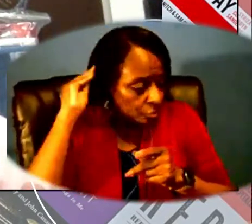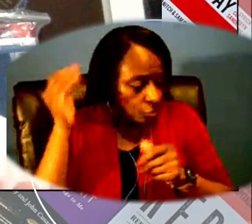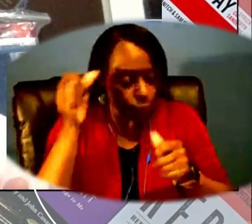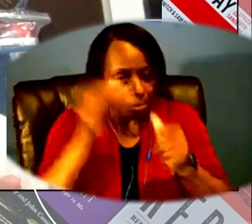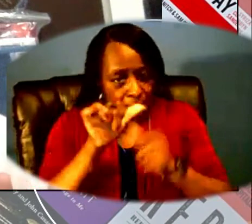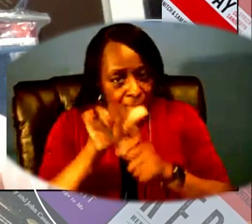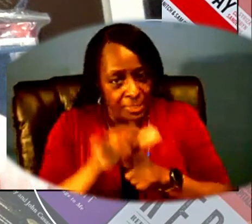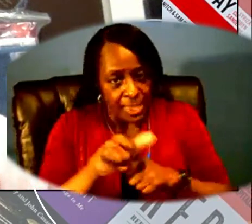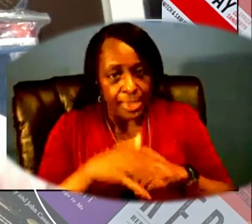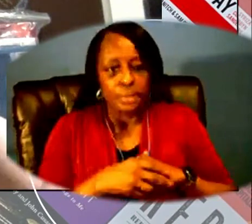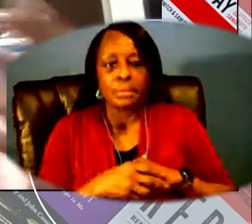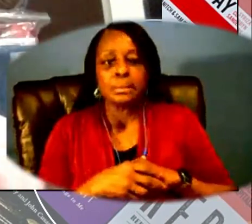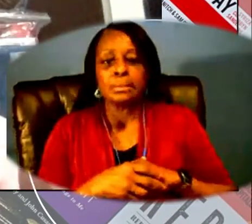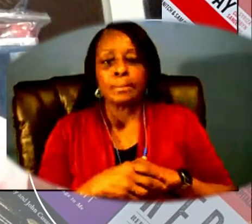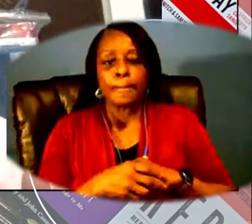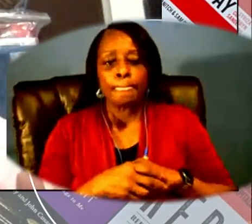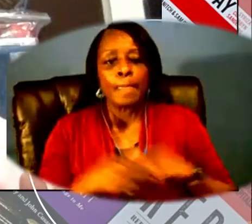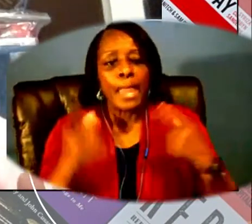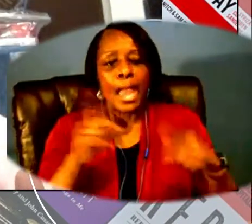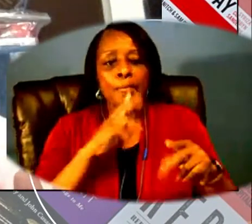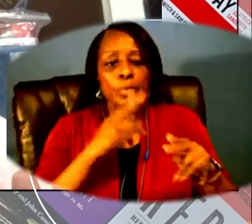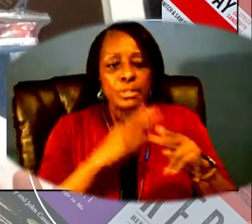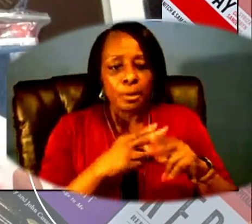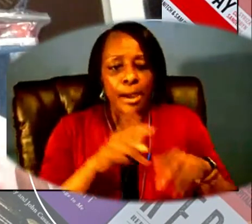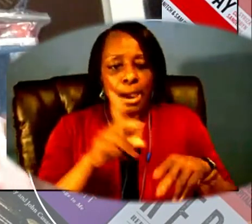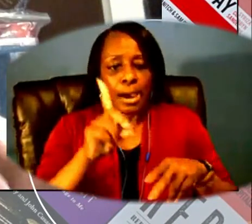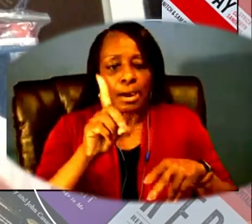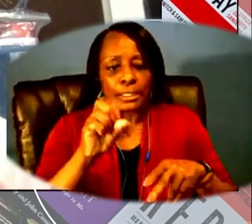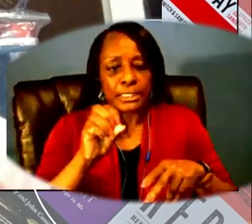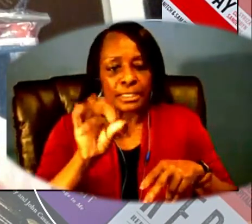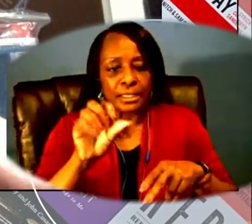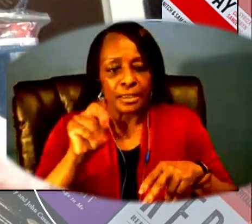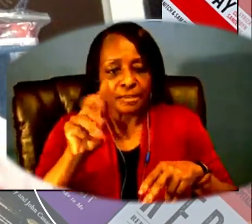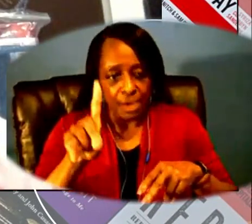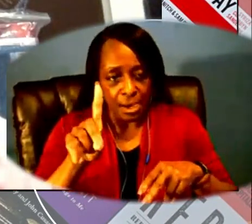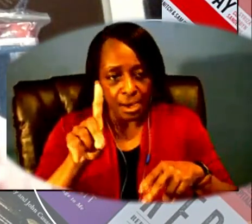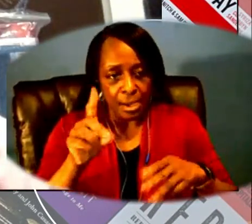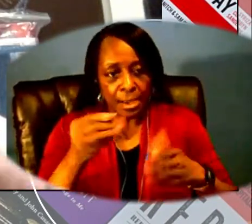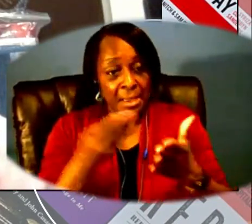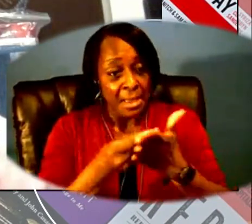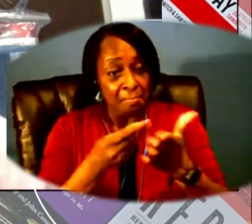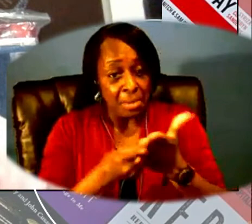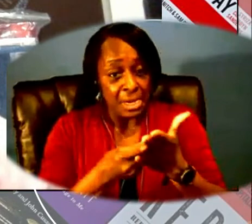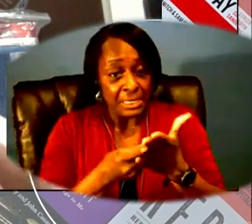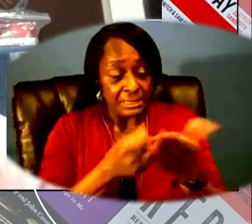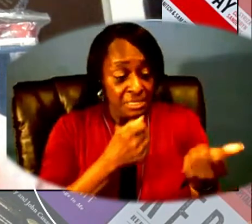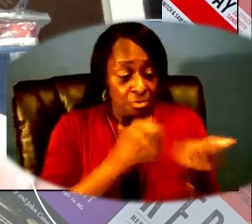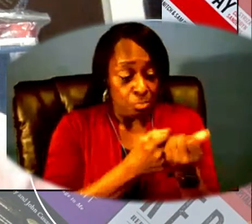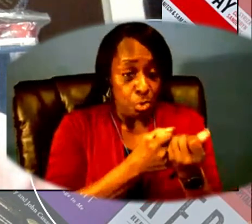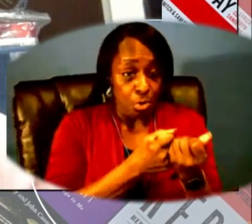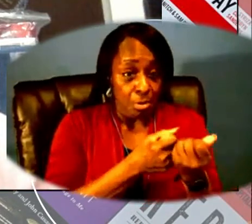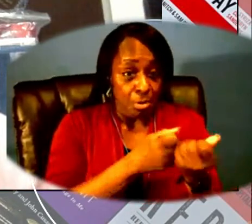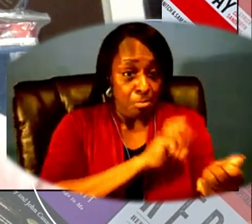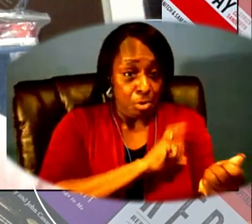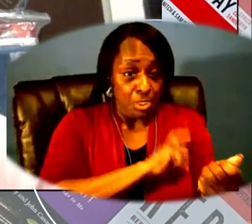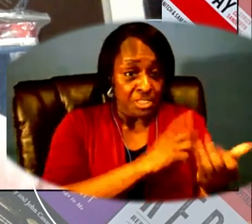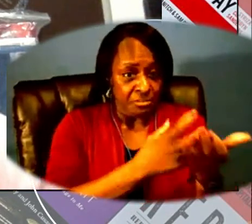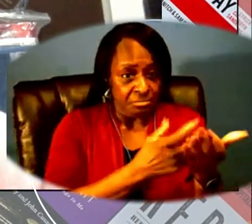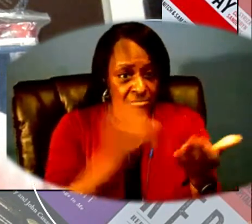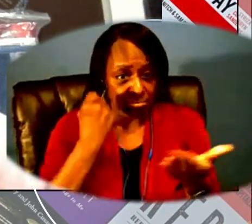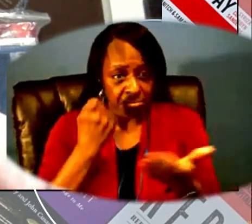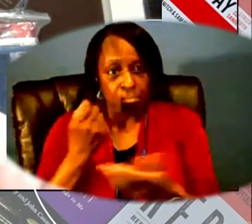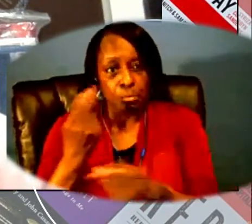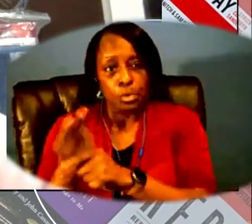talking about defunding police, the piece of that is also thinking about the detention centers, especially the youth detention